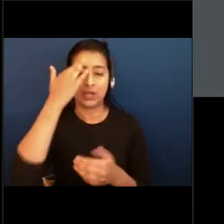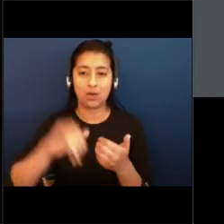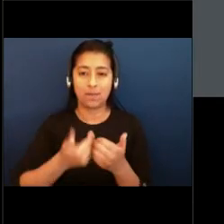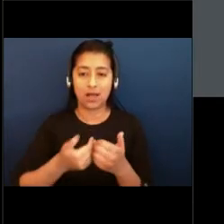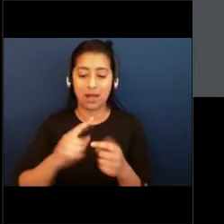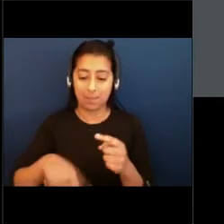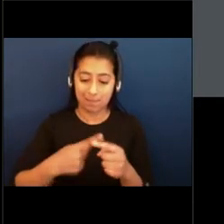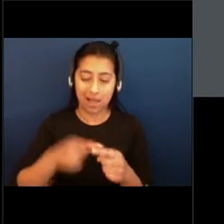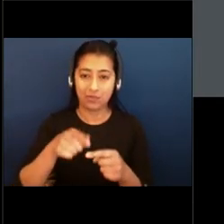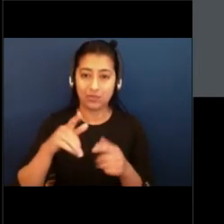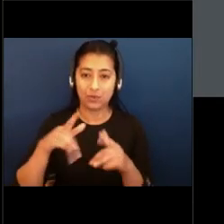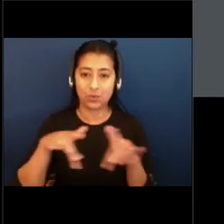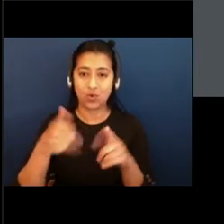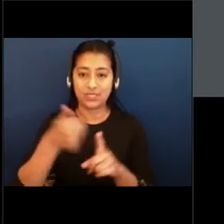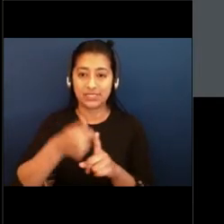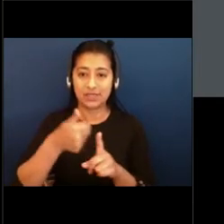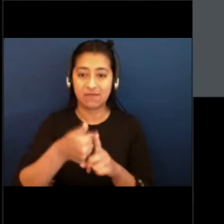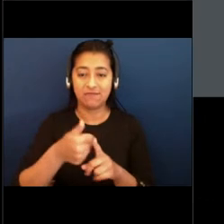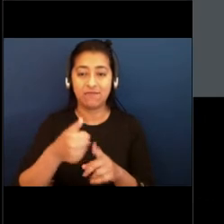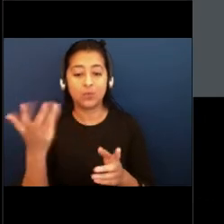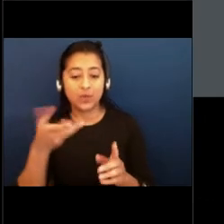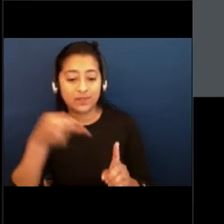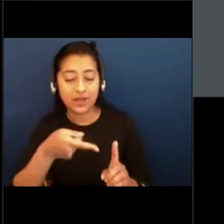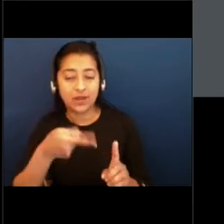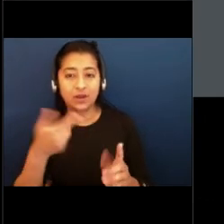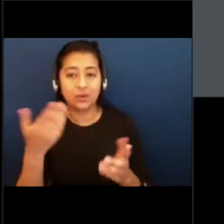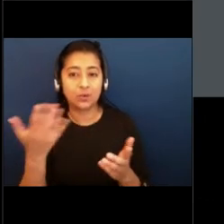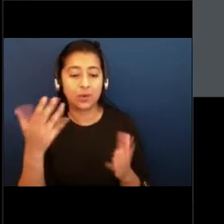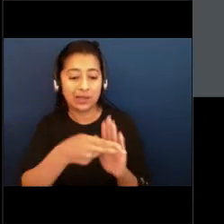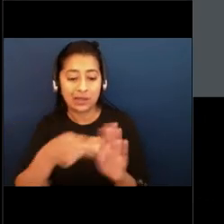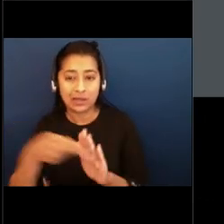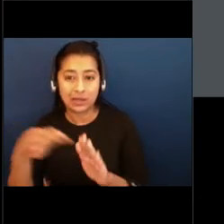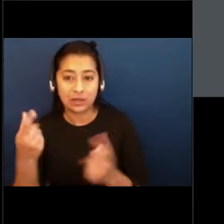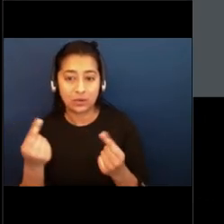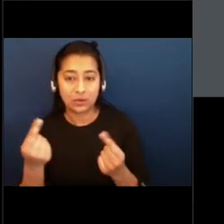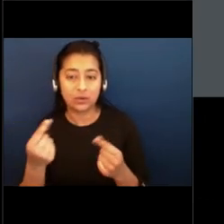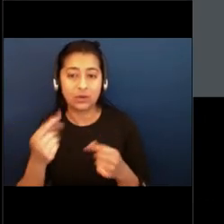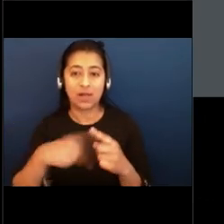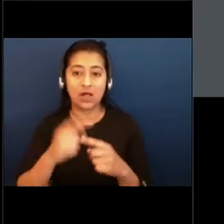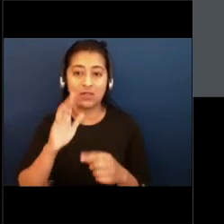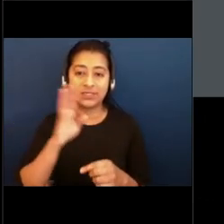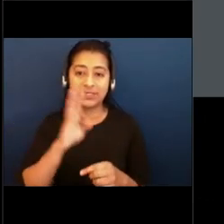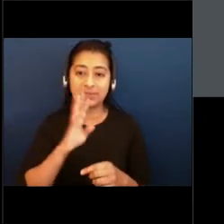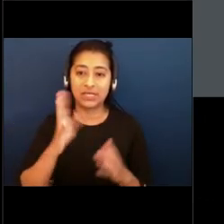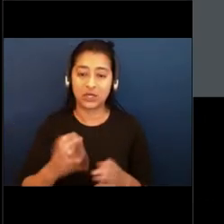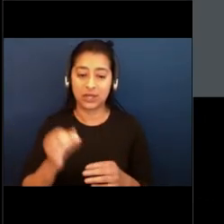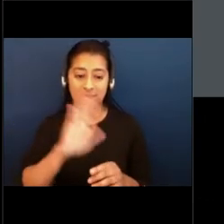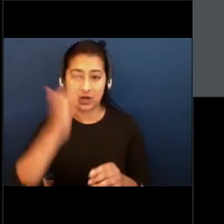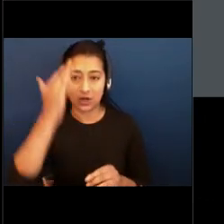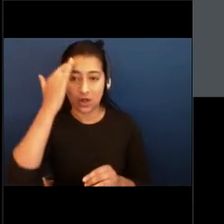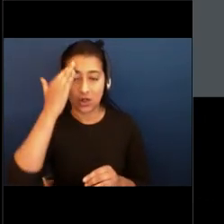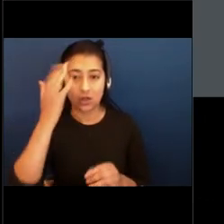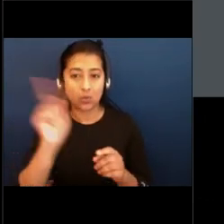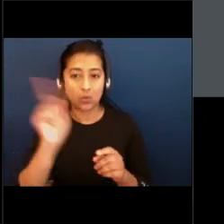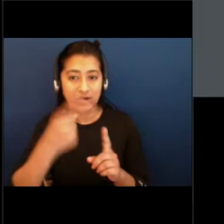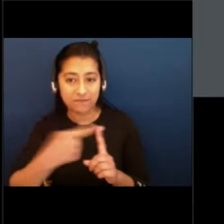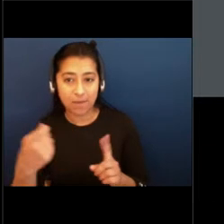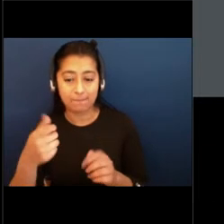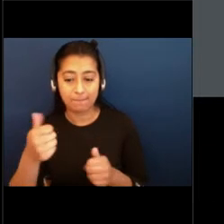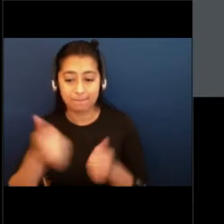metadata in terms of what's there? What do we know about the speakers and their knowledge and their region that they came from or